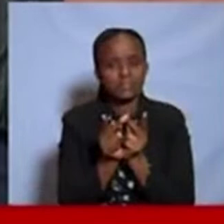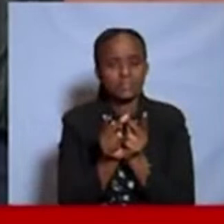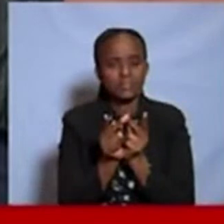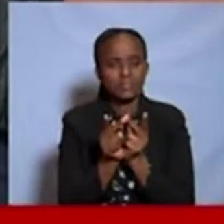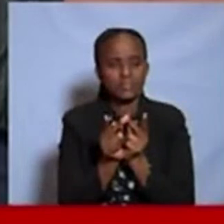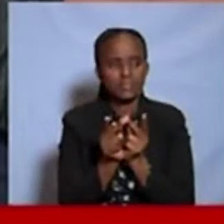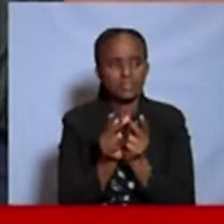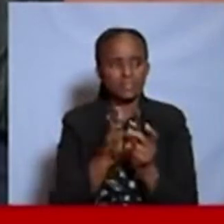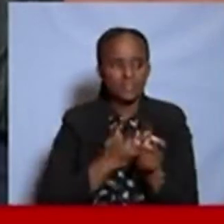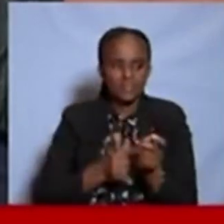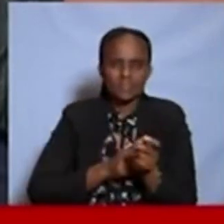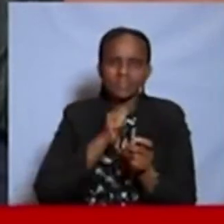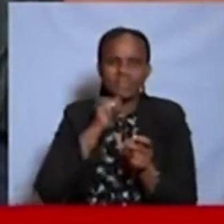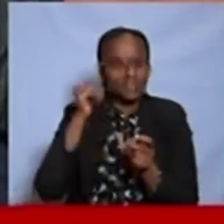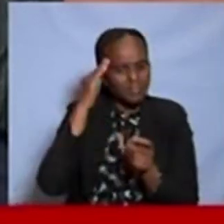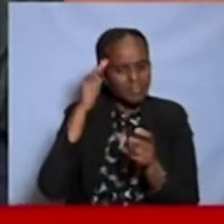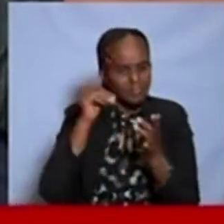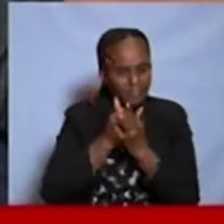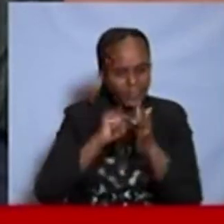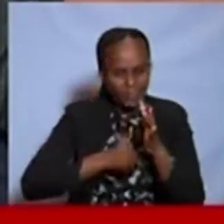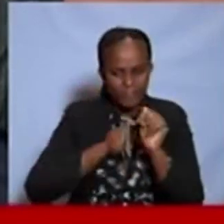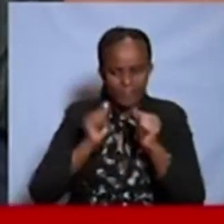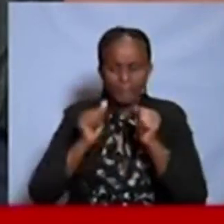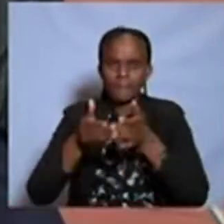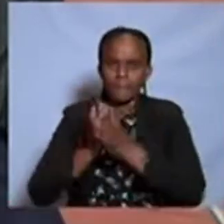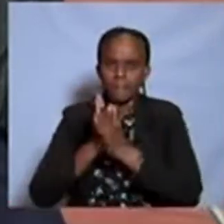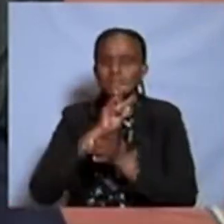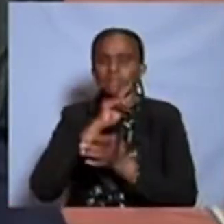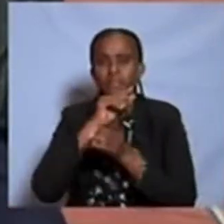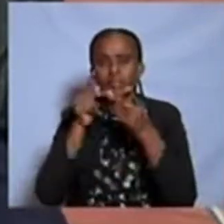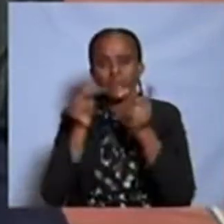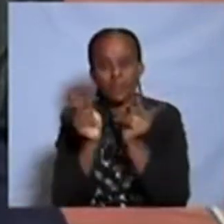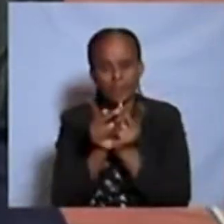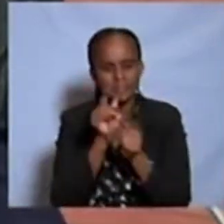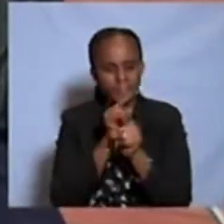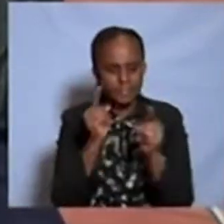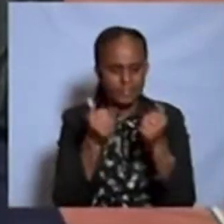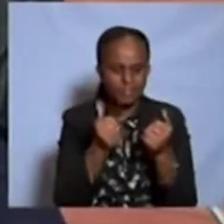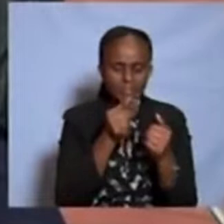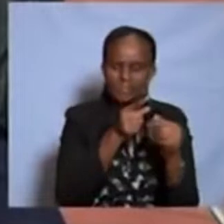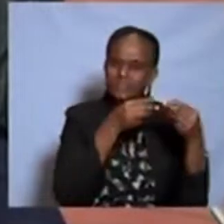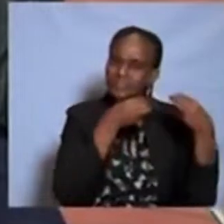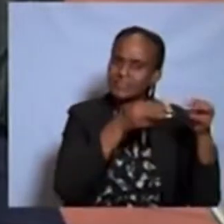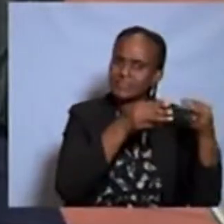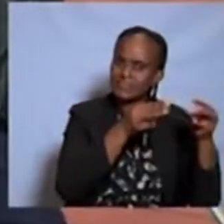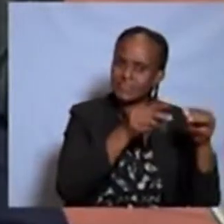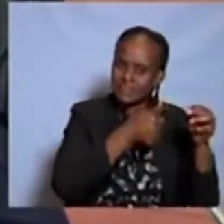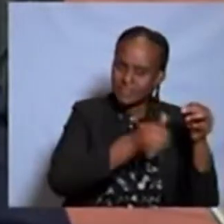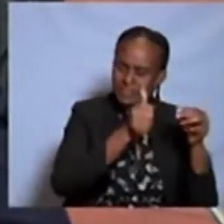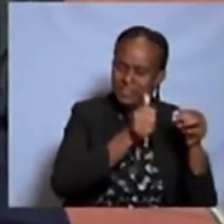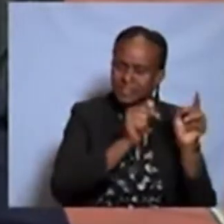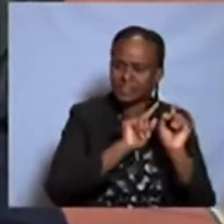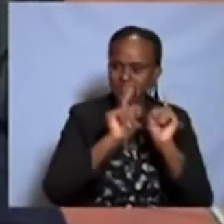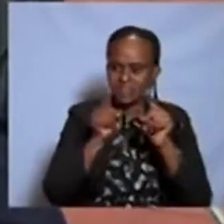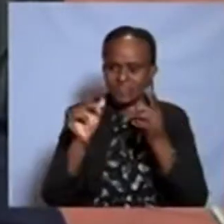I don't know how we can even go and ask about dump site, because just the market itself, when you go to page 7,